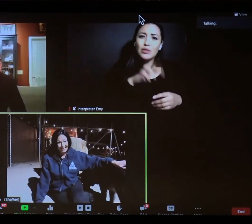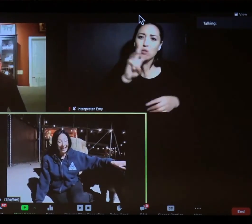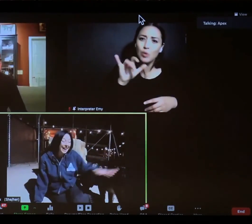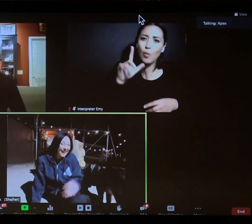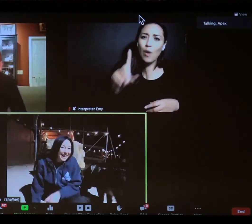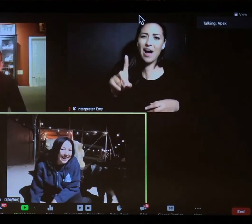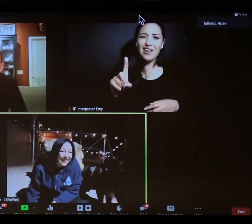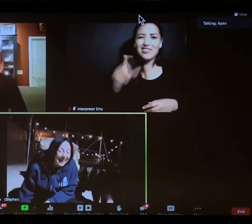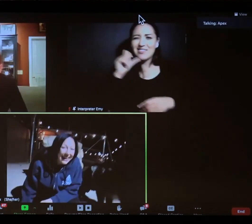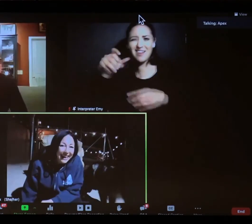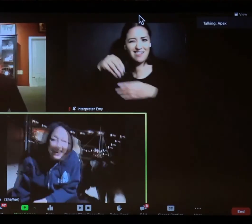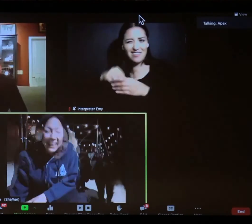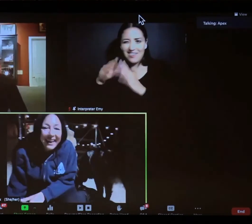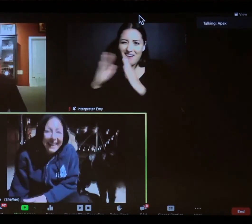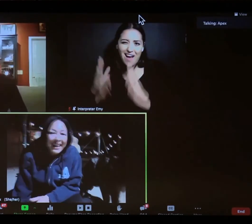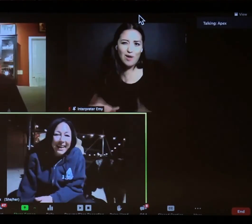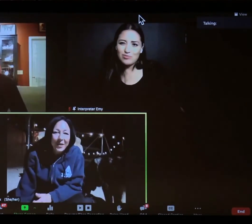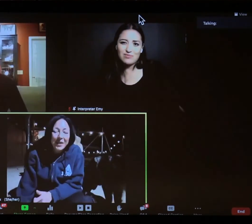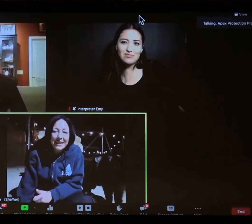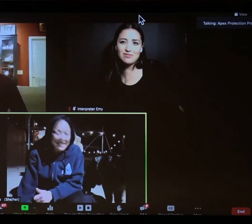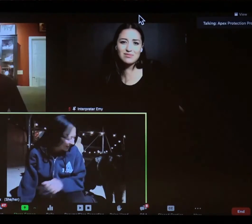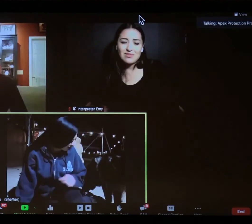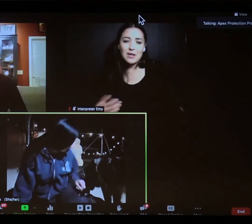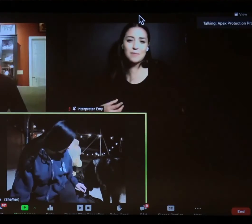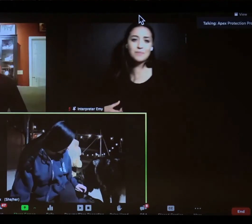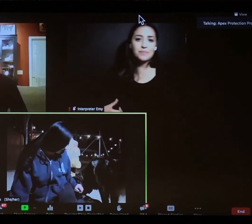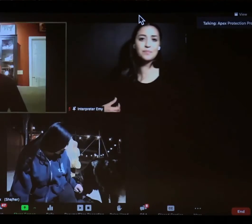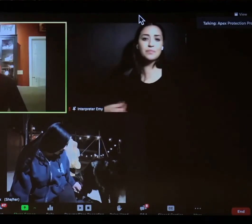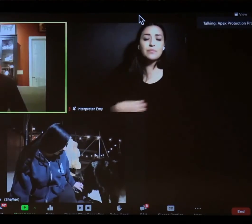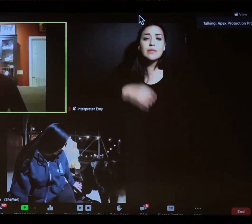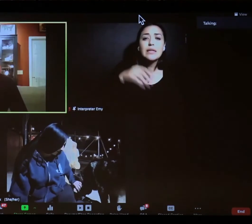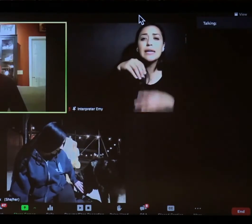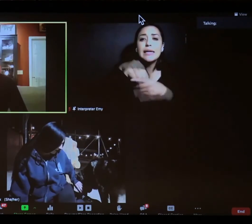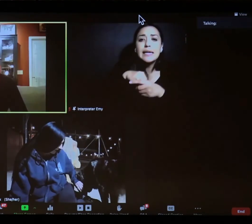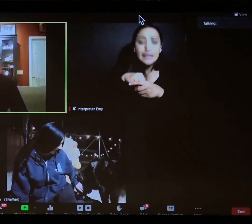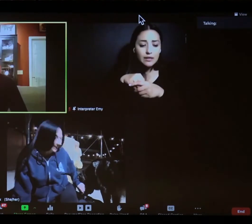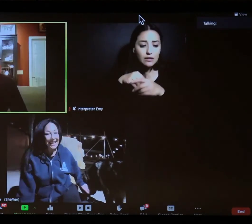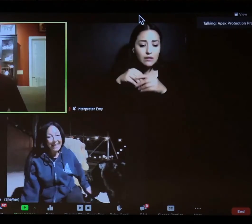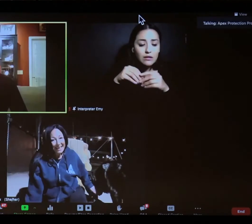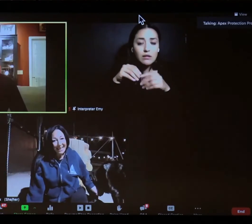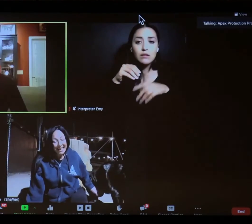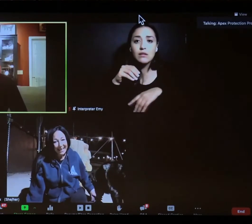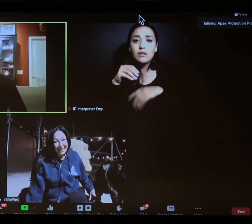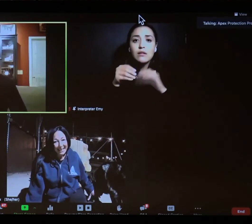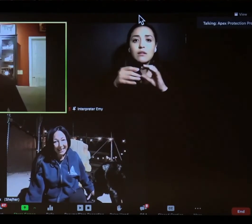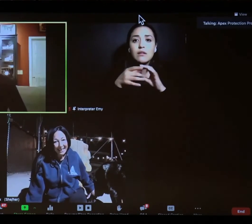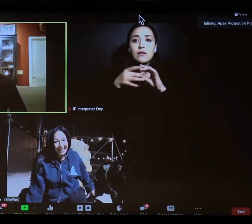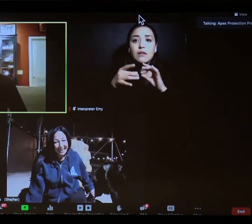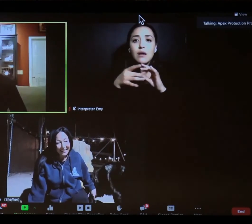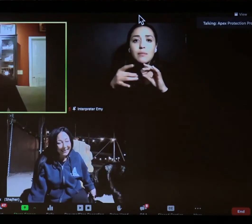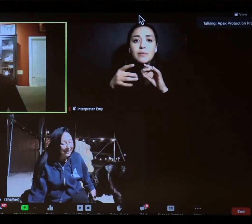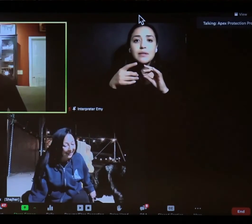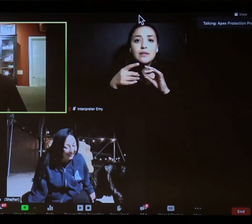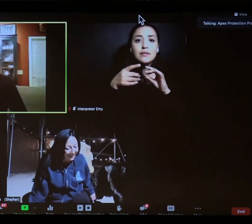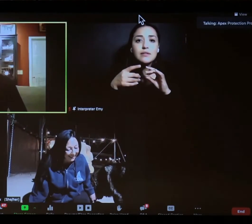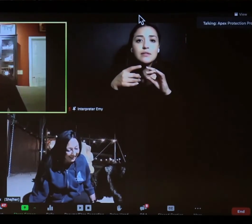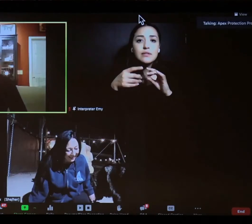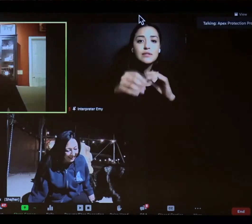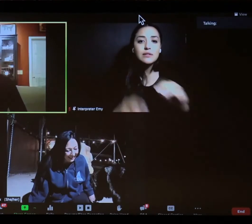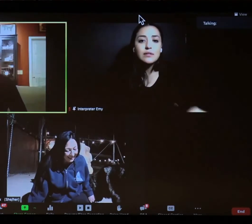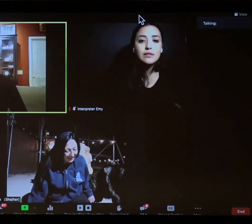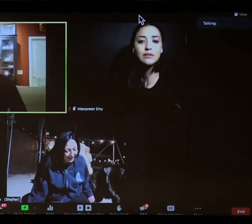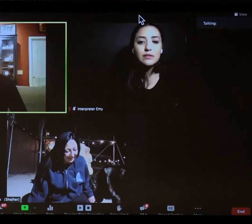huh? In the comments here, Nandek, they were doing a wonderful job. They had a wolf dog for 11 years,